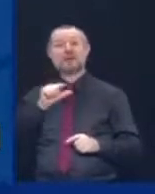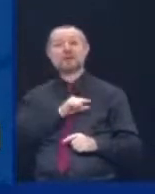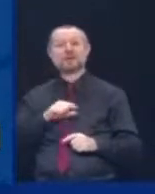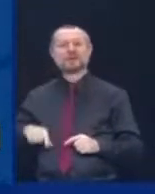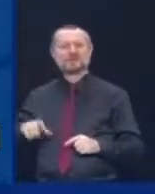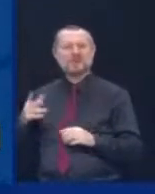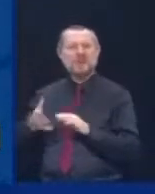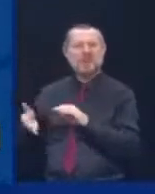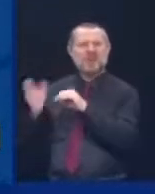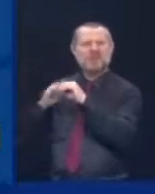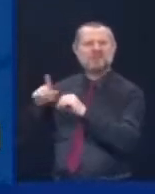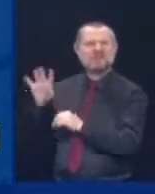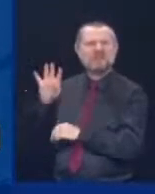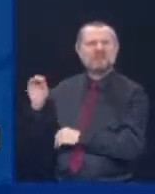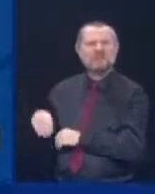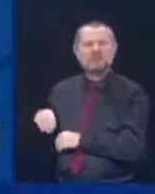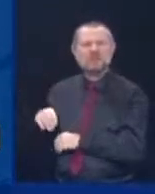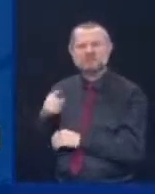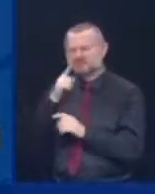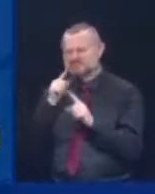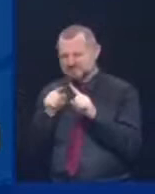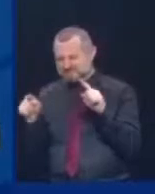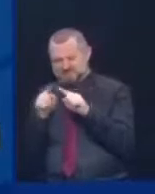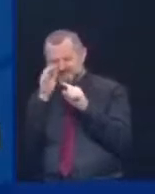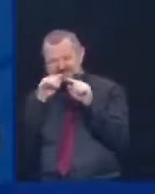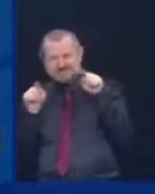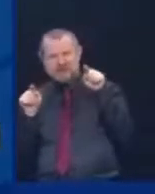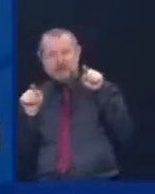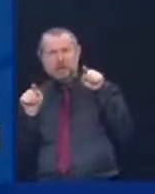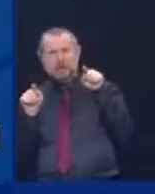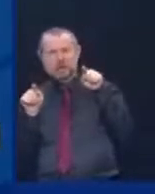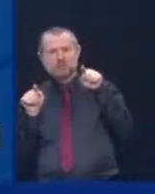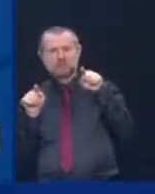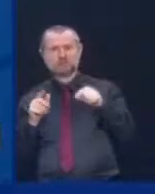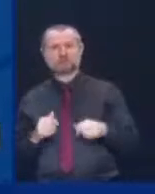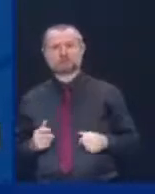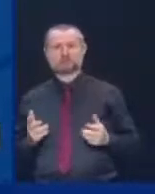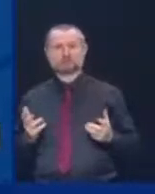Just a couple of miles away as the crow flies.